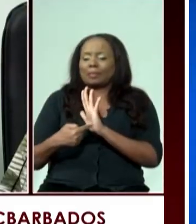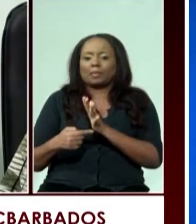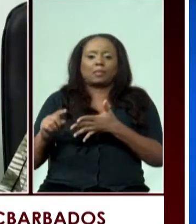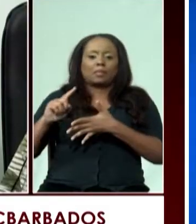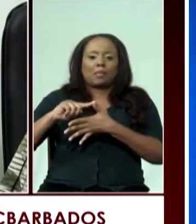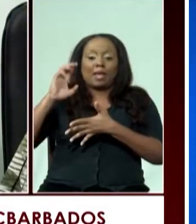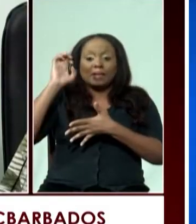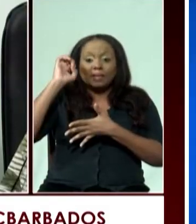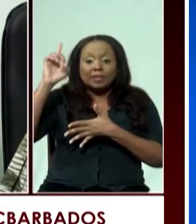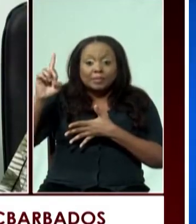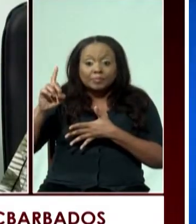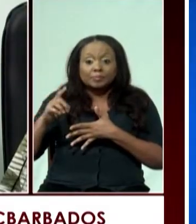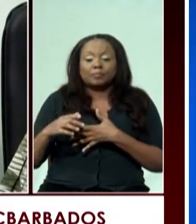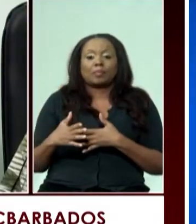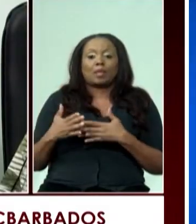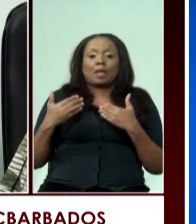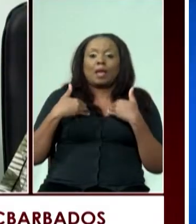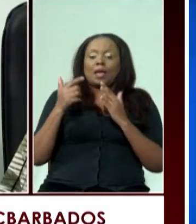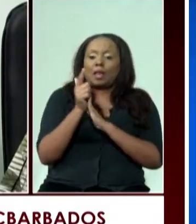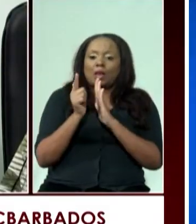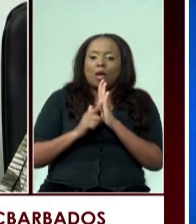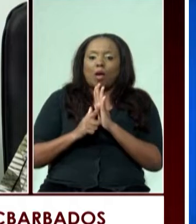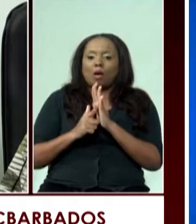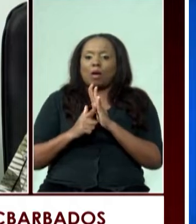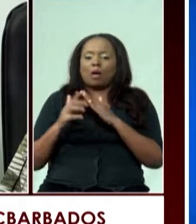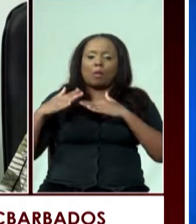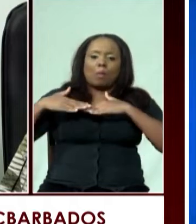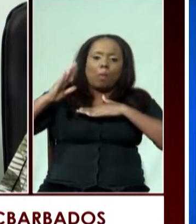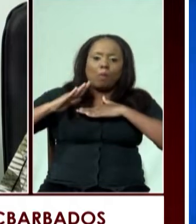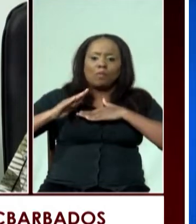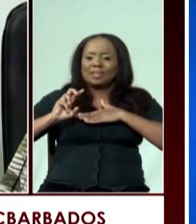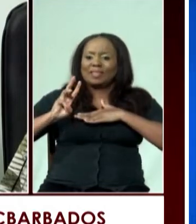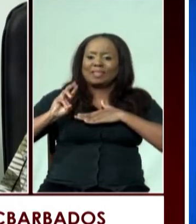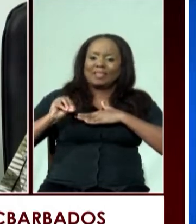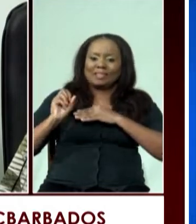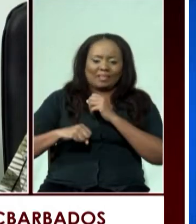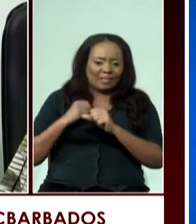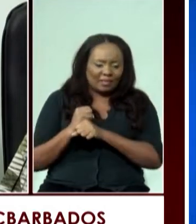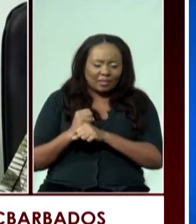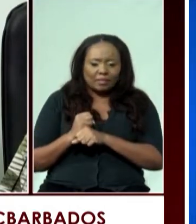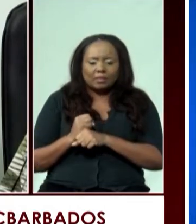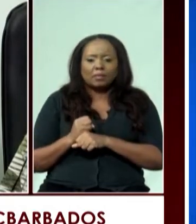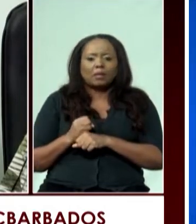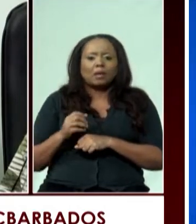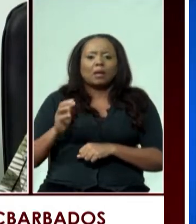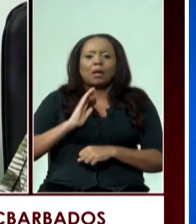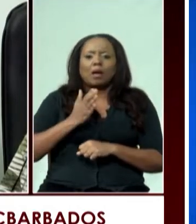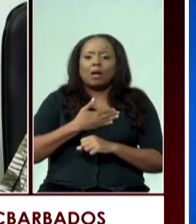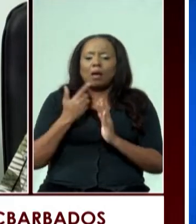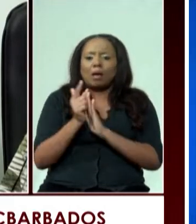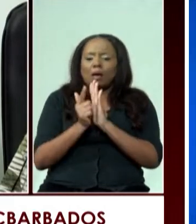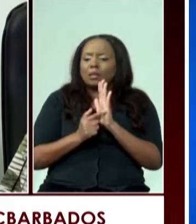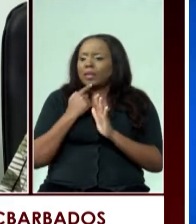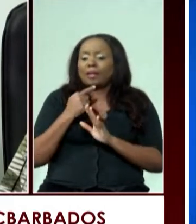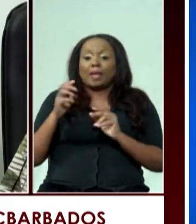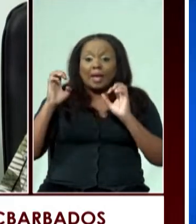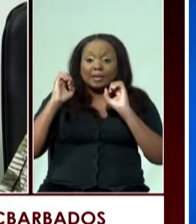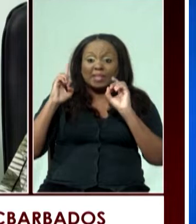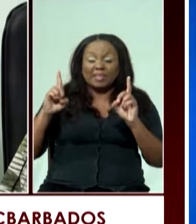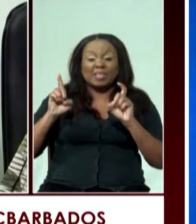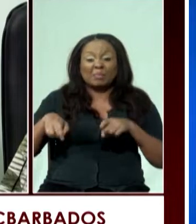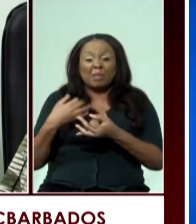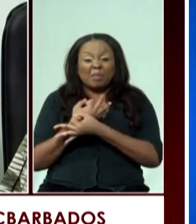slave records, and then after we have done that exercise, we're then going to move forward then to digitizing other aspects of government, and we're going to